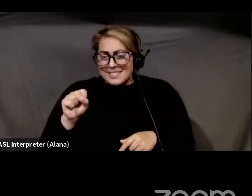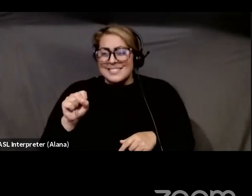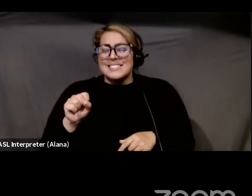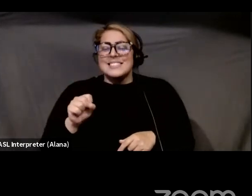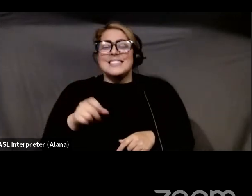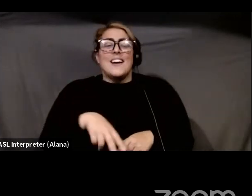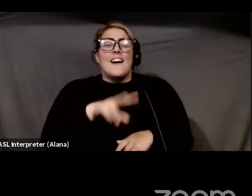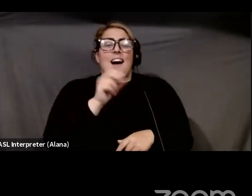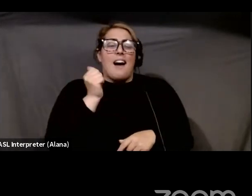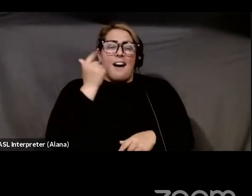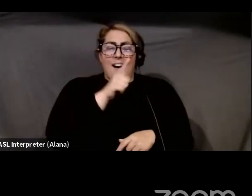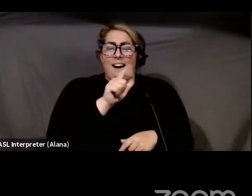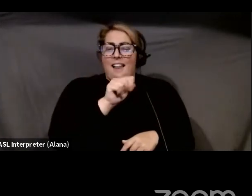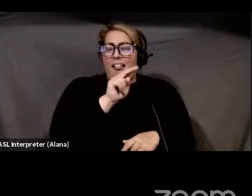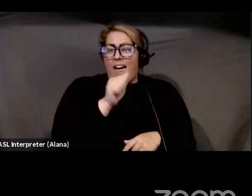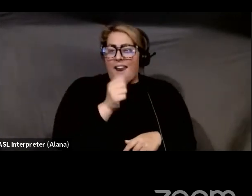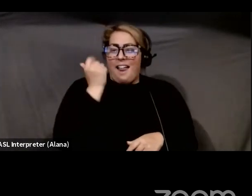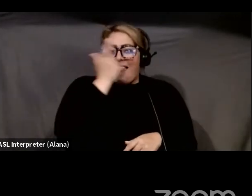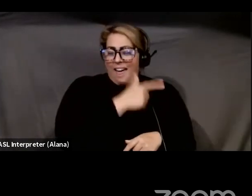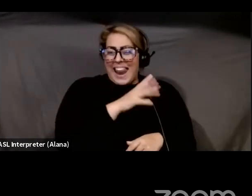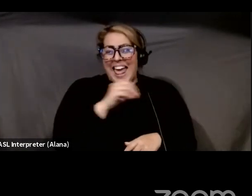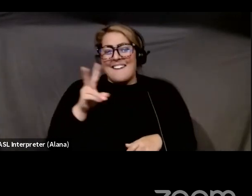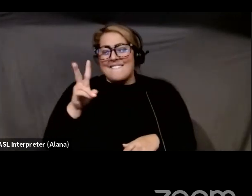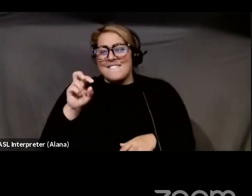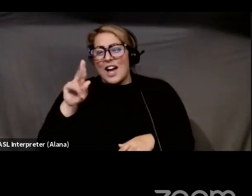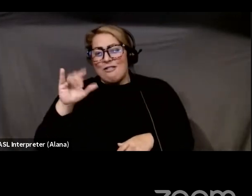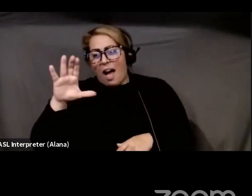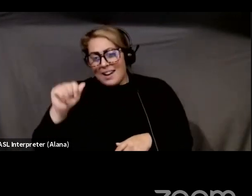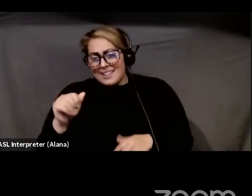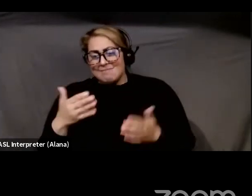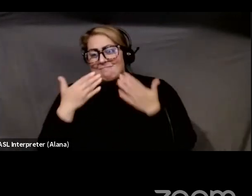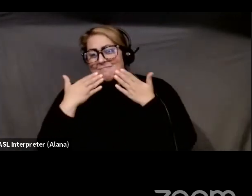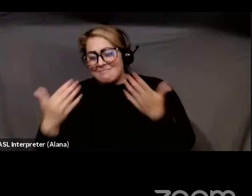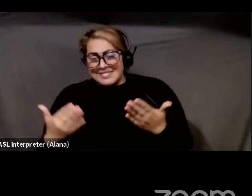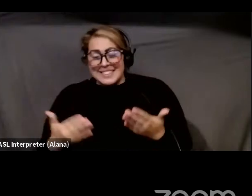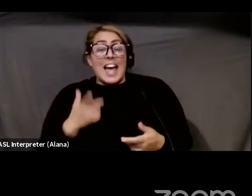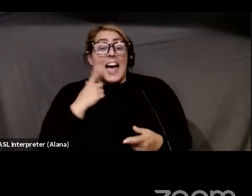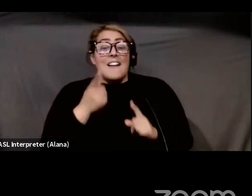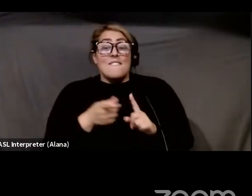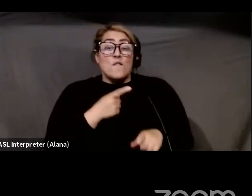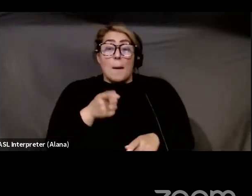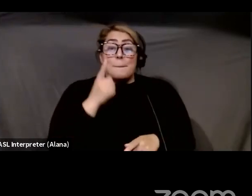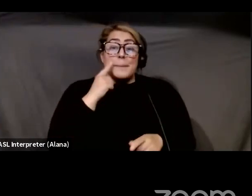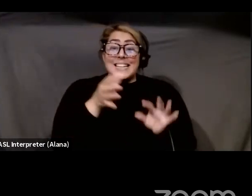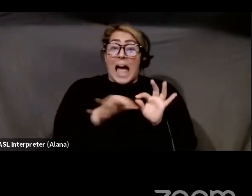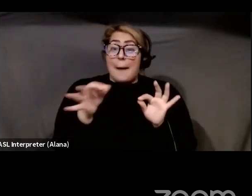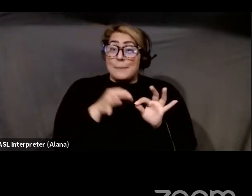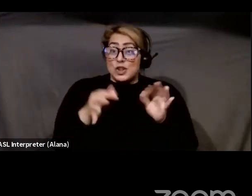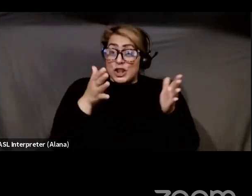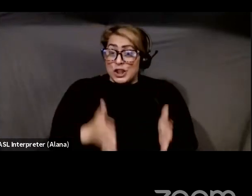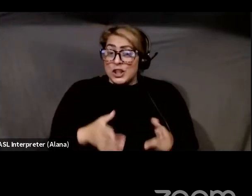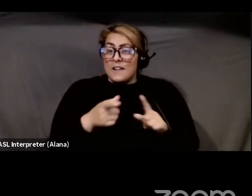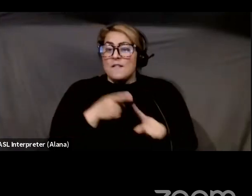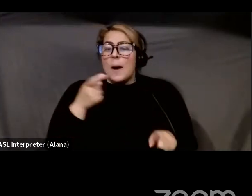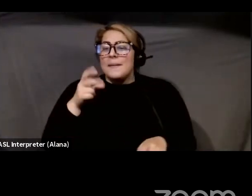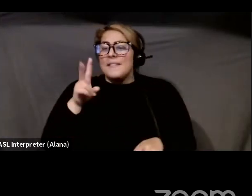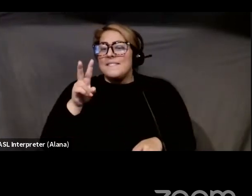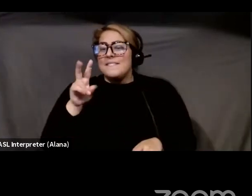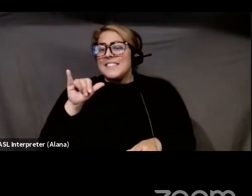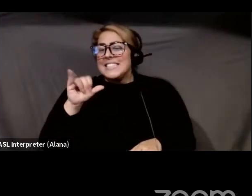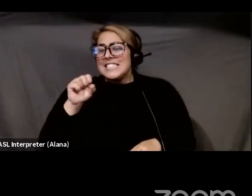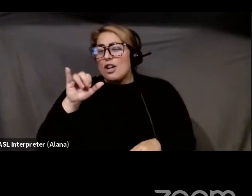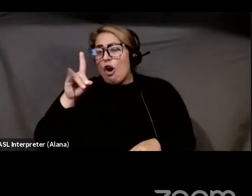Stale, our live captioner Tara, organized by the Viscardi Center, our chat moderators